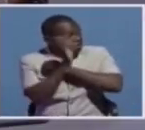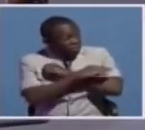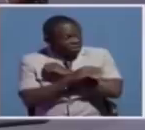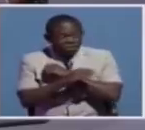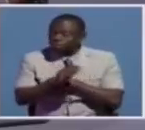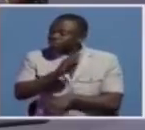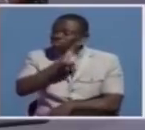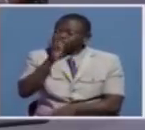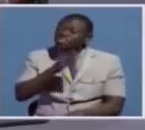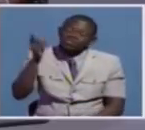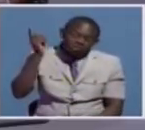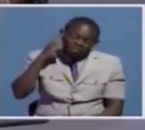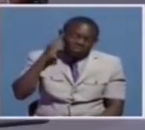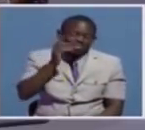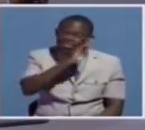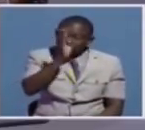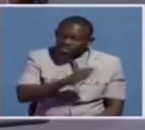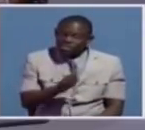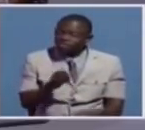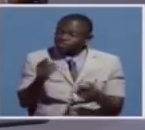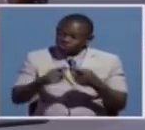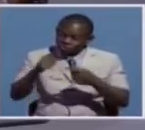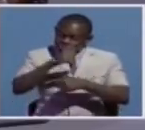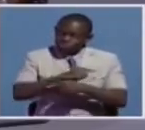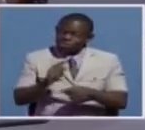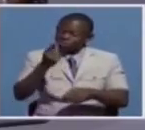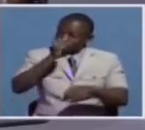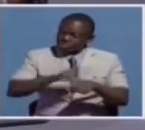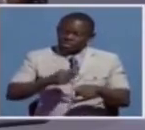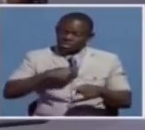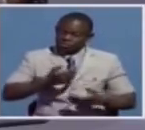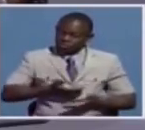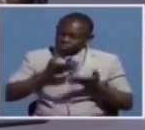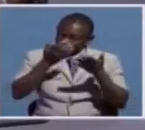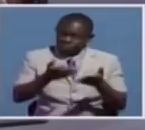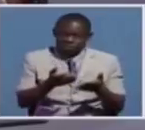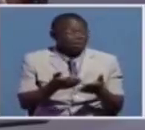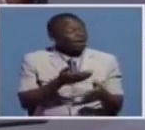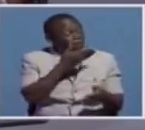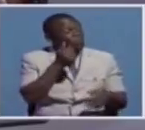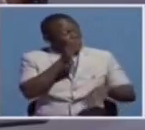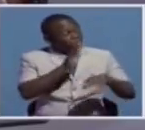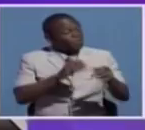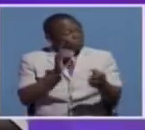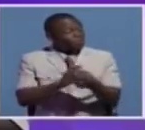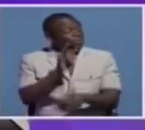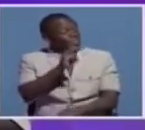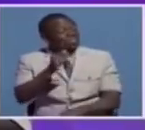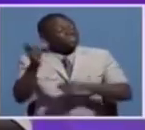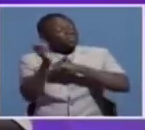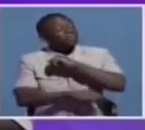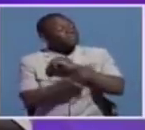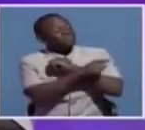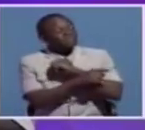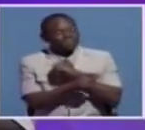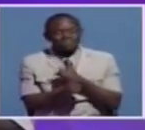come back and interrogate you. He never knew the story. He never knew the story. So he told us, I don't want to hear. If